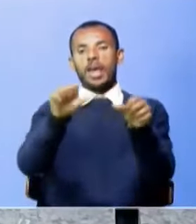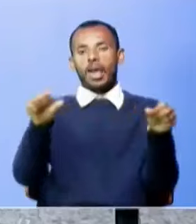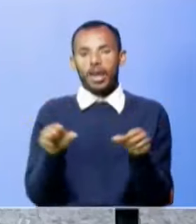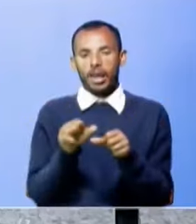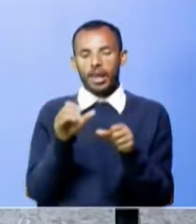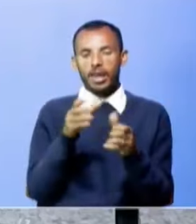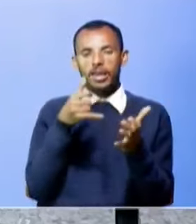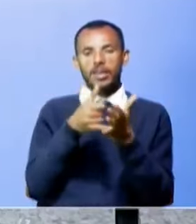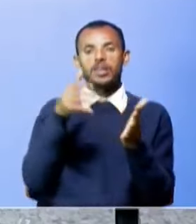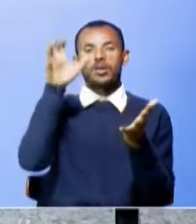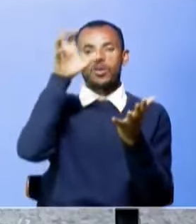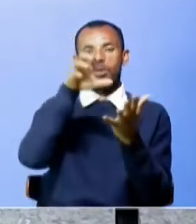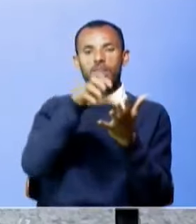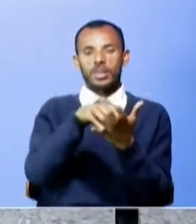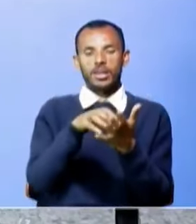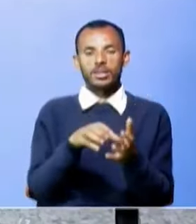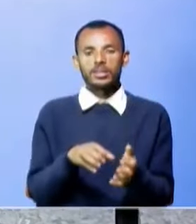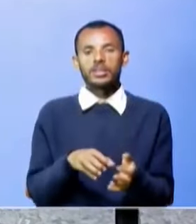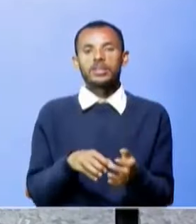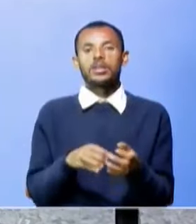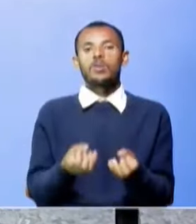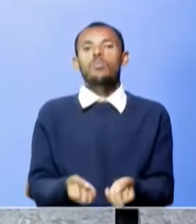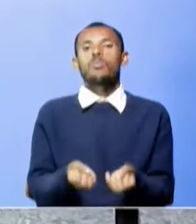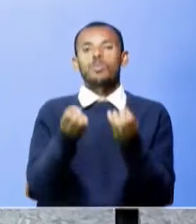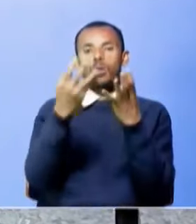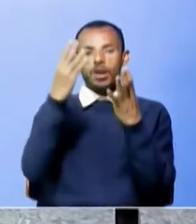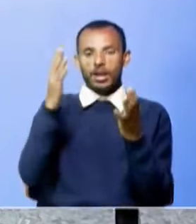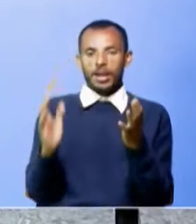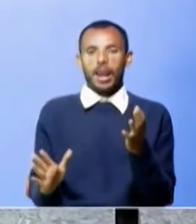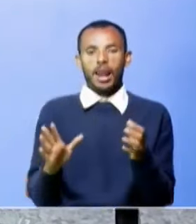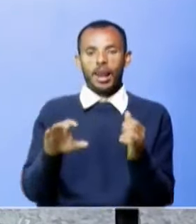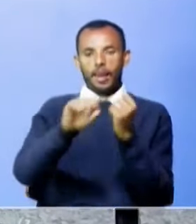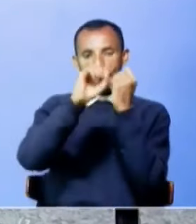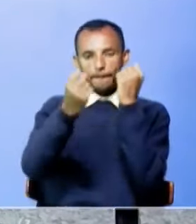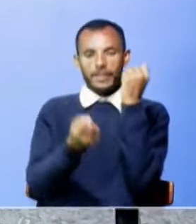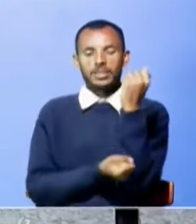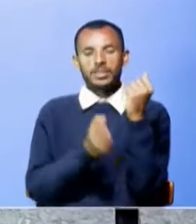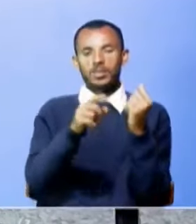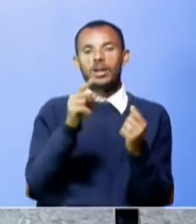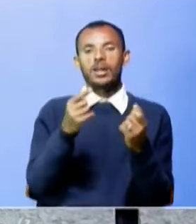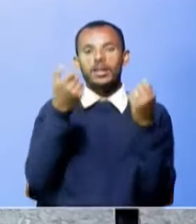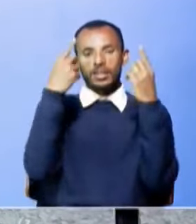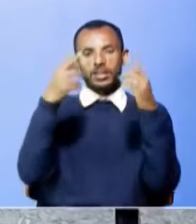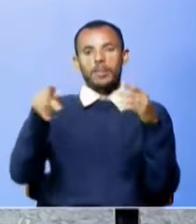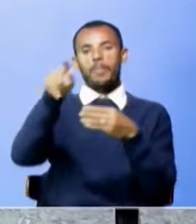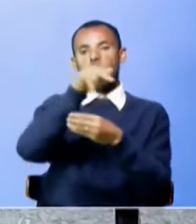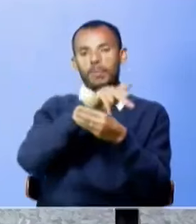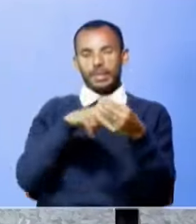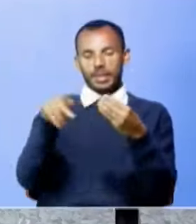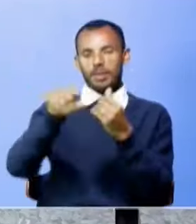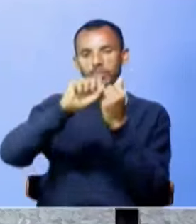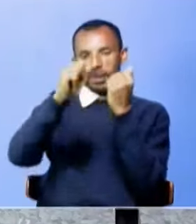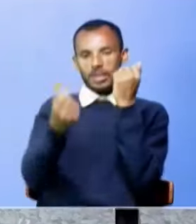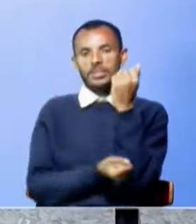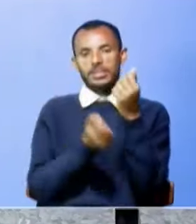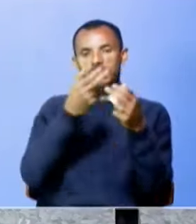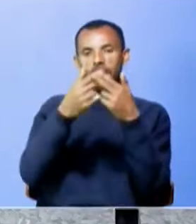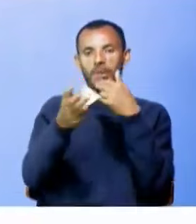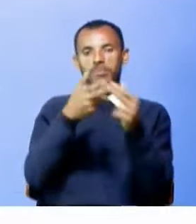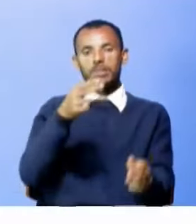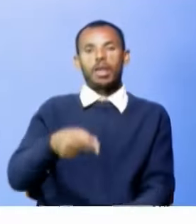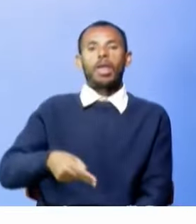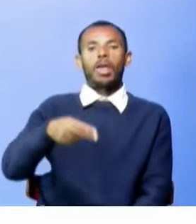prism contains polygonal bases, you can consider the perimeter of the base times the